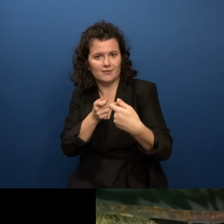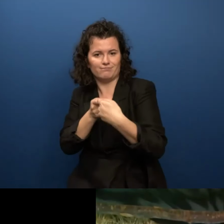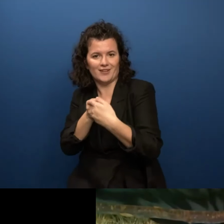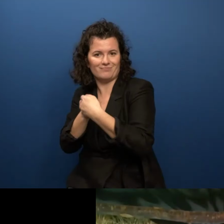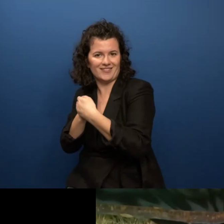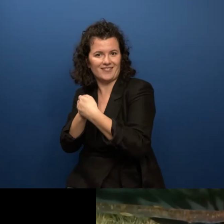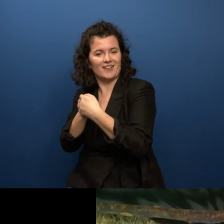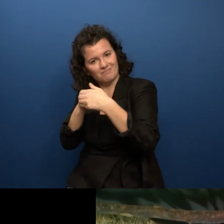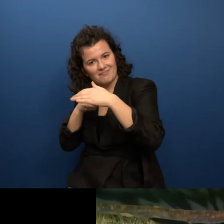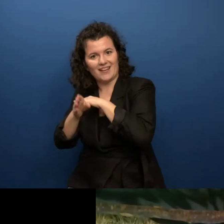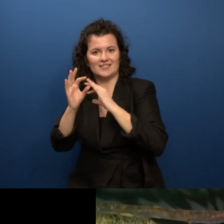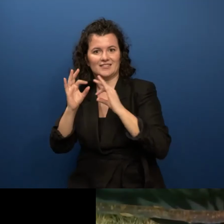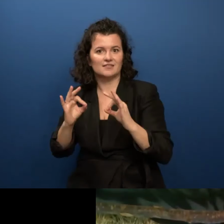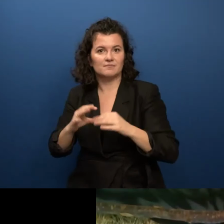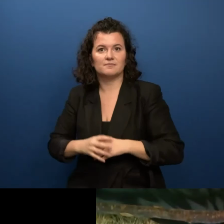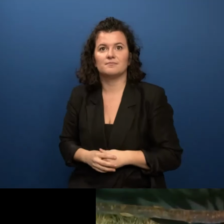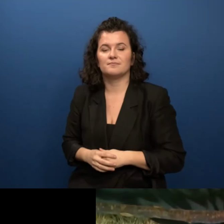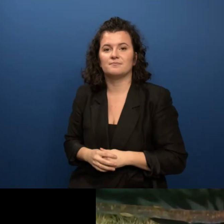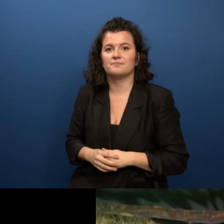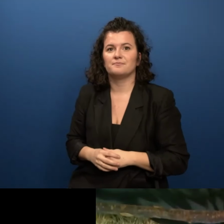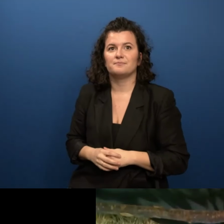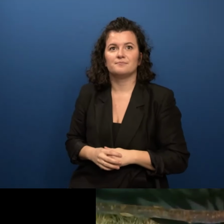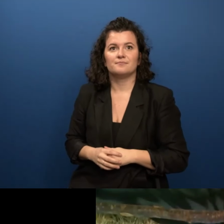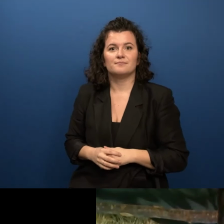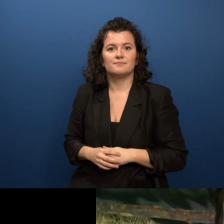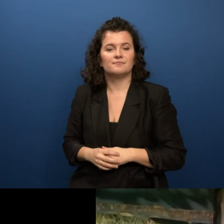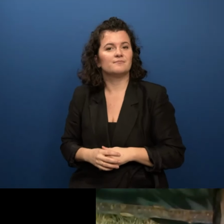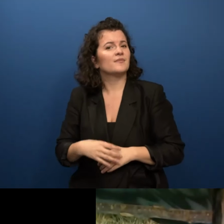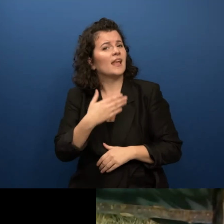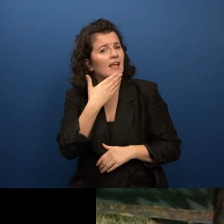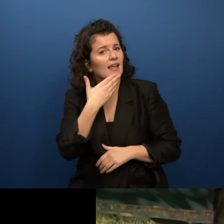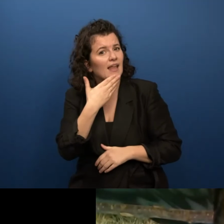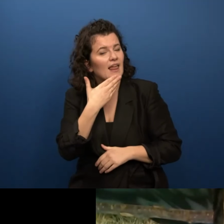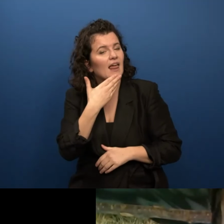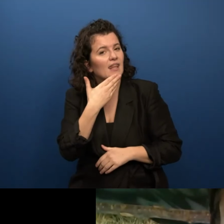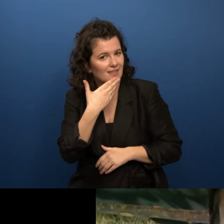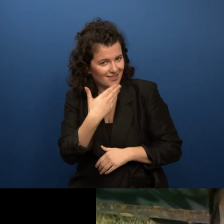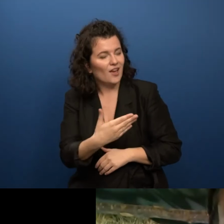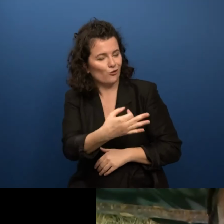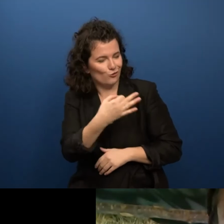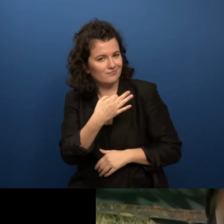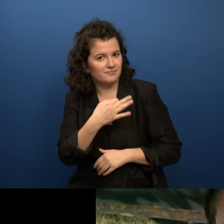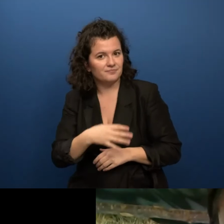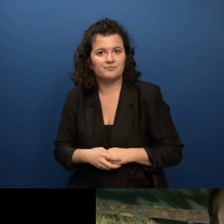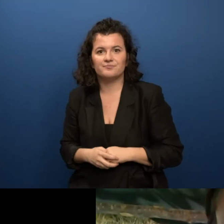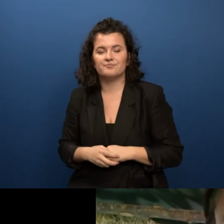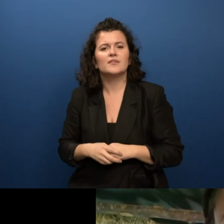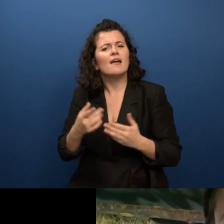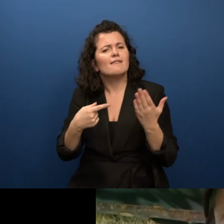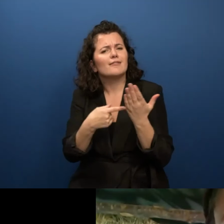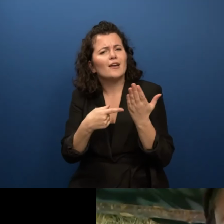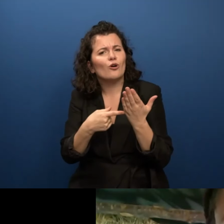Thank you for your question. The barriers to access assistive technology is that, you know, assistive